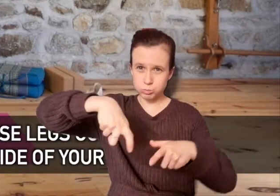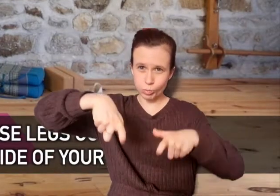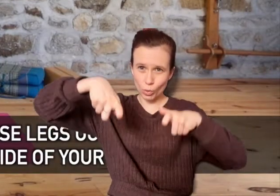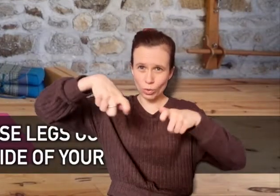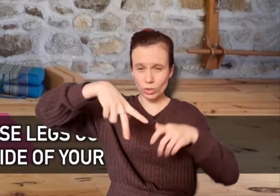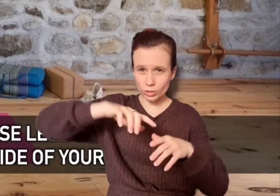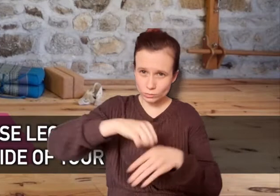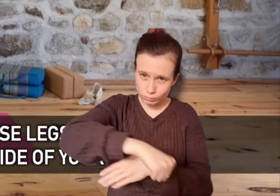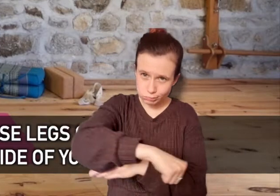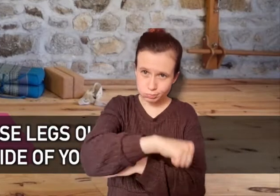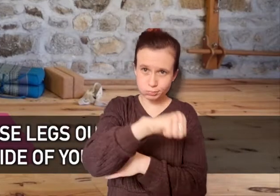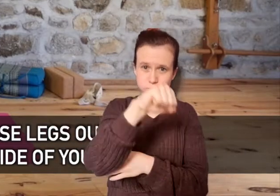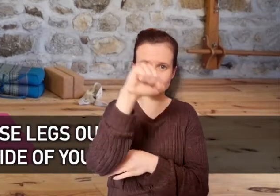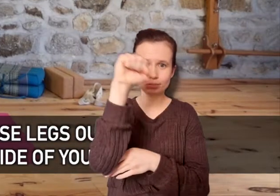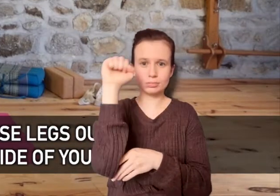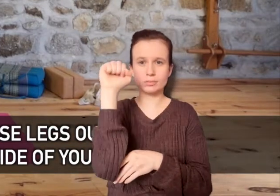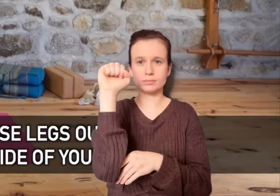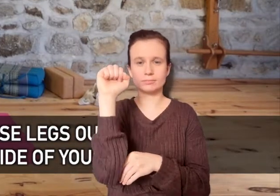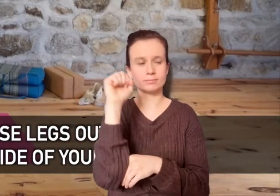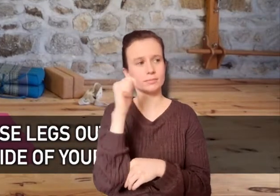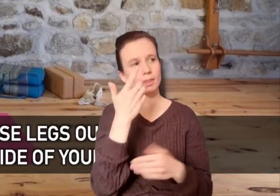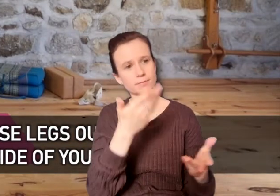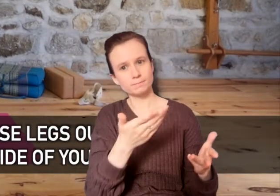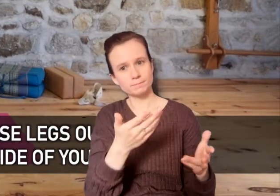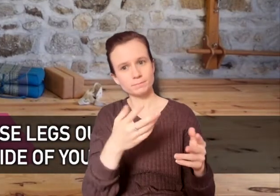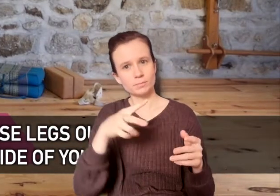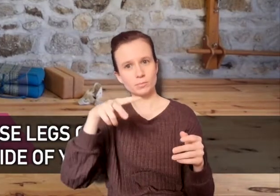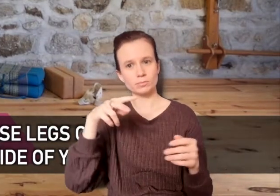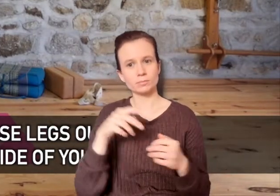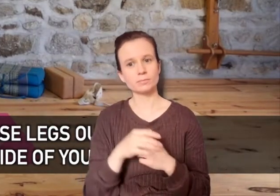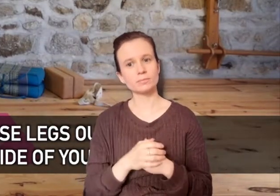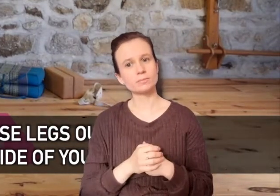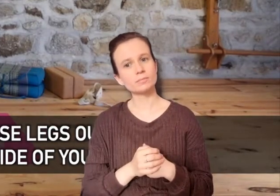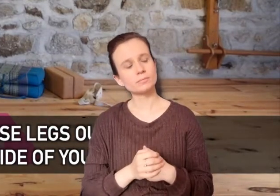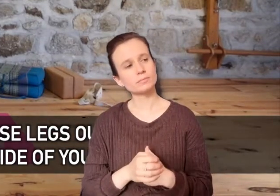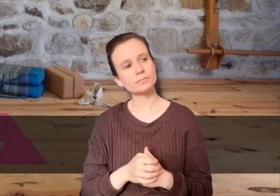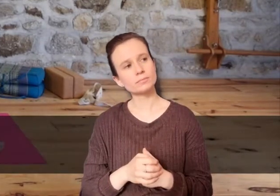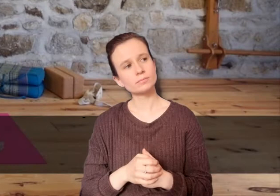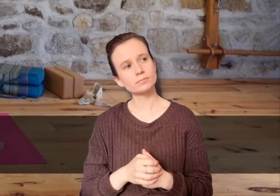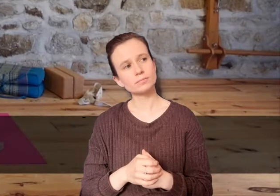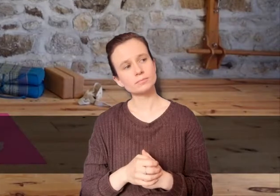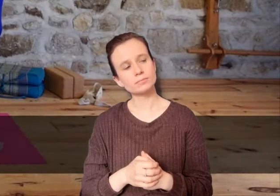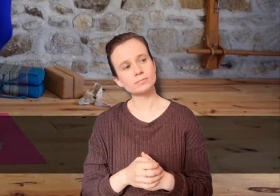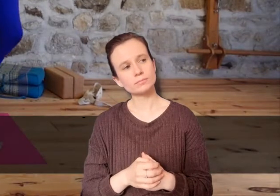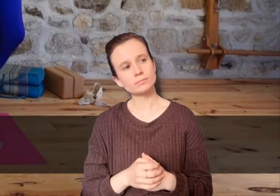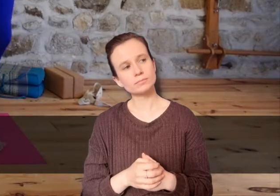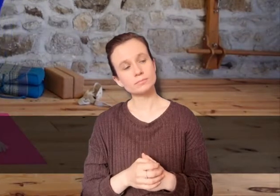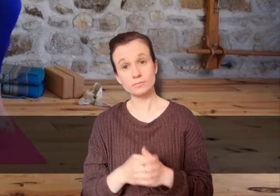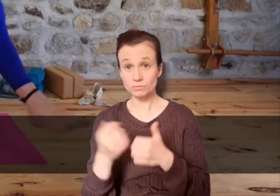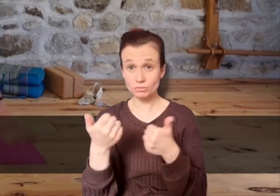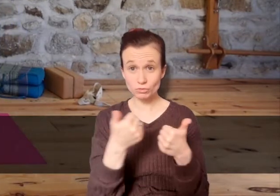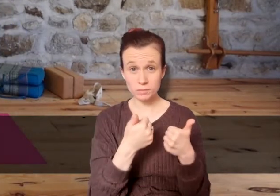going to turn those legs out, bend the knees, and take a step back to the side of your mat. Yeah, everybody